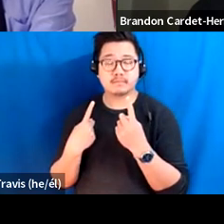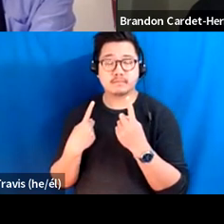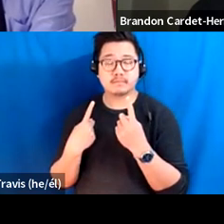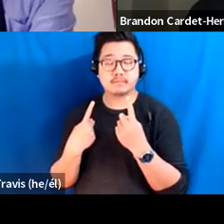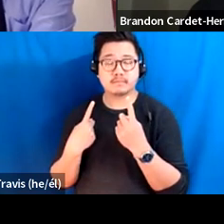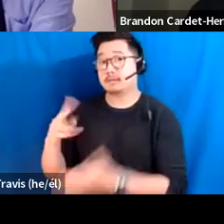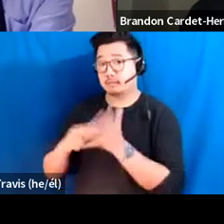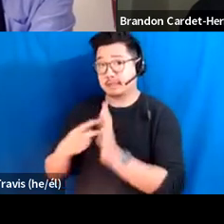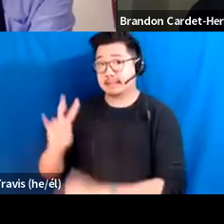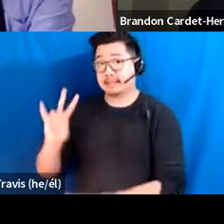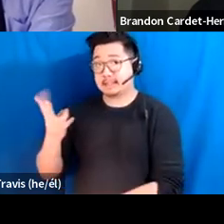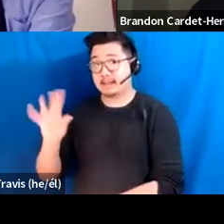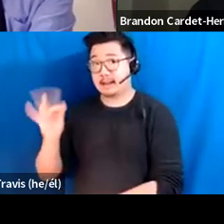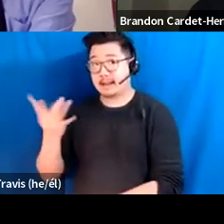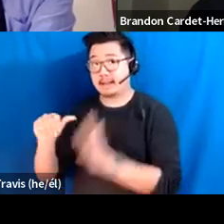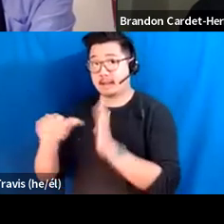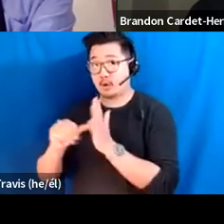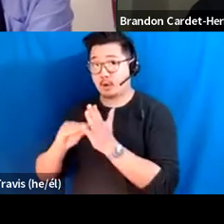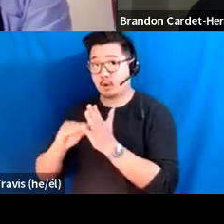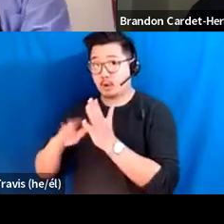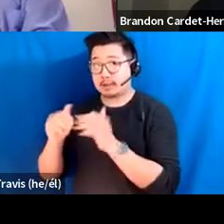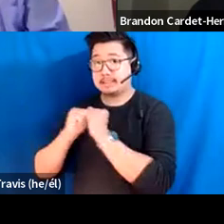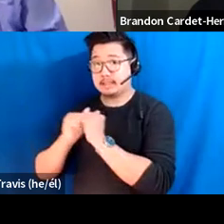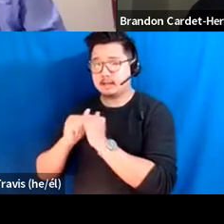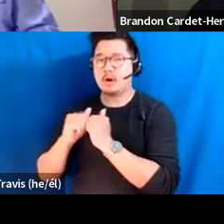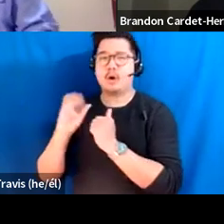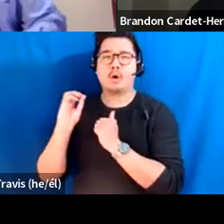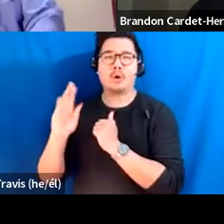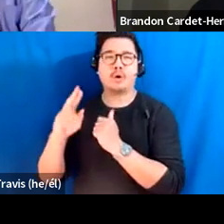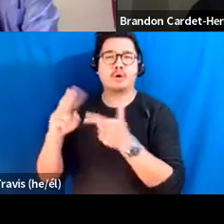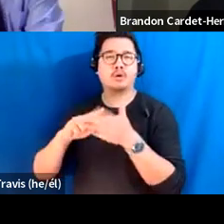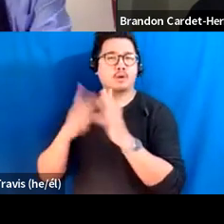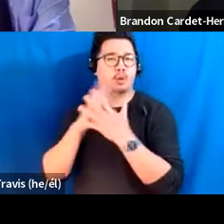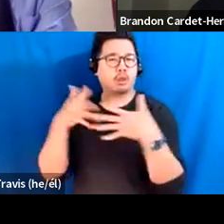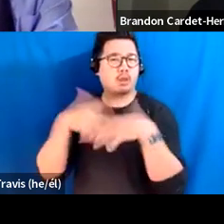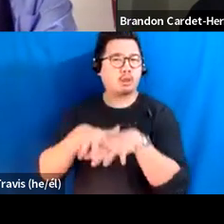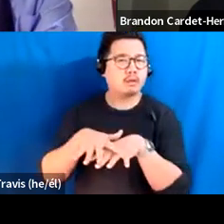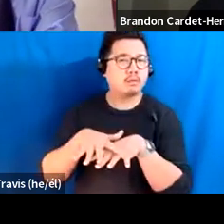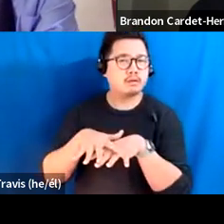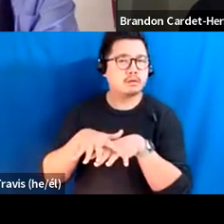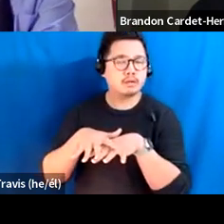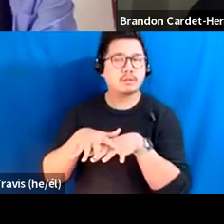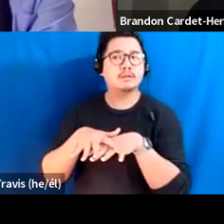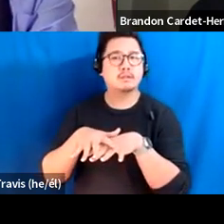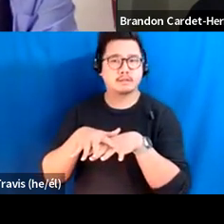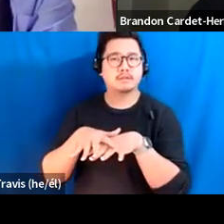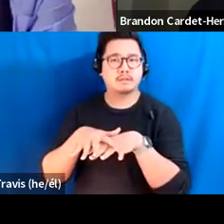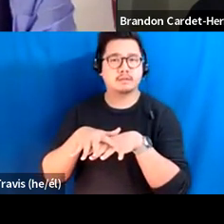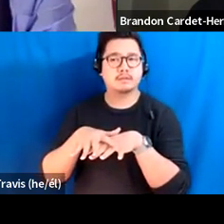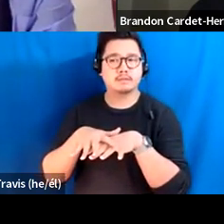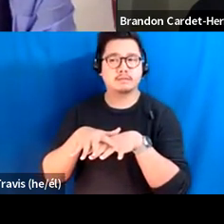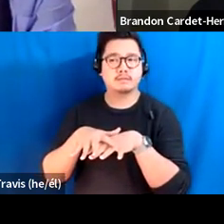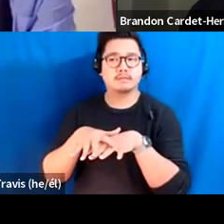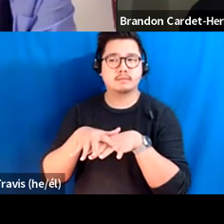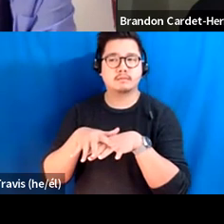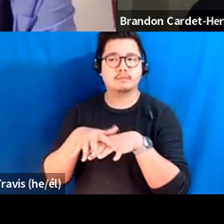together or is it just seventh and then building in and um any thoughts yet on you know